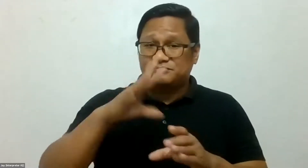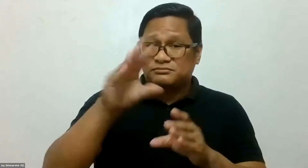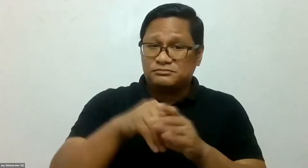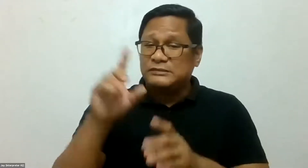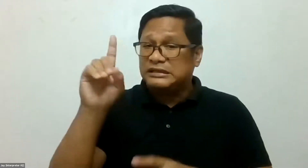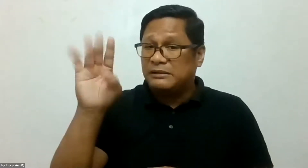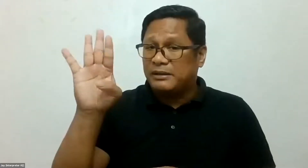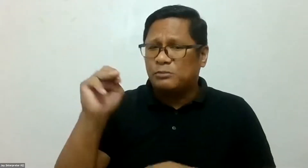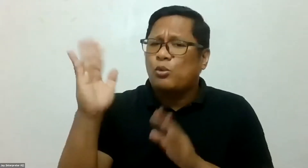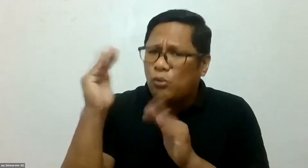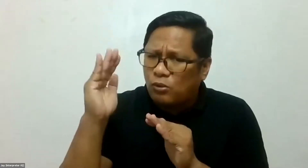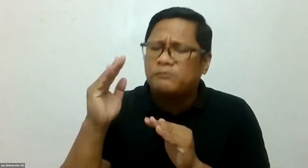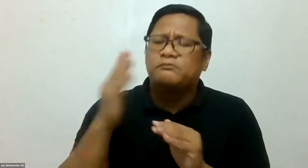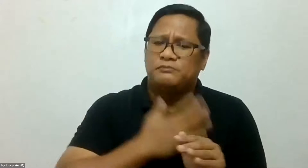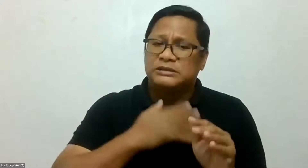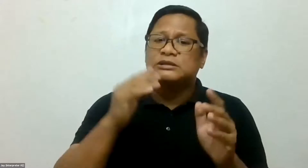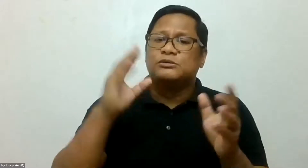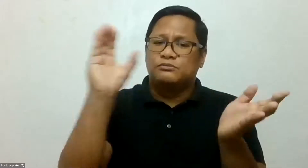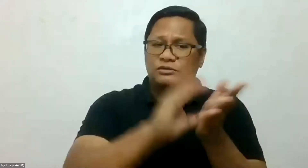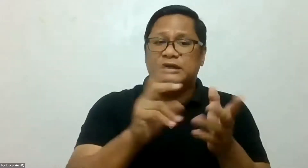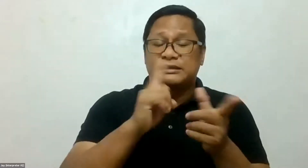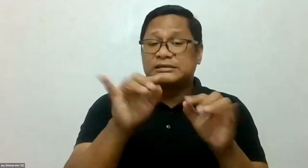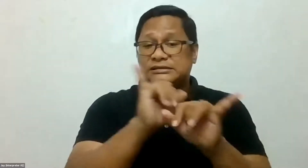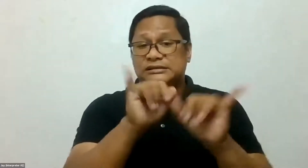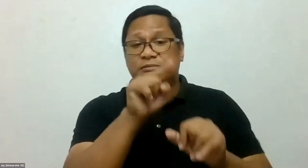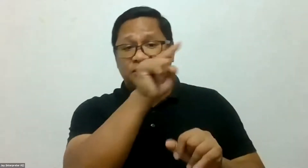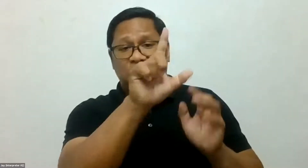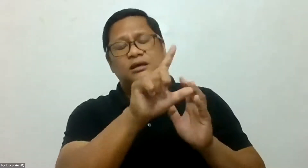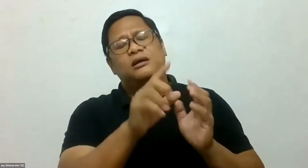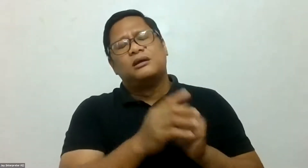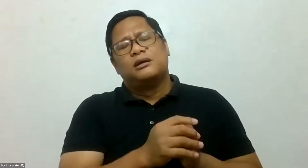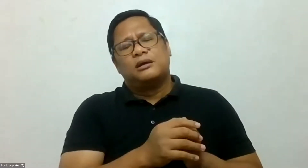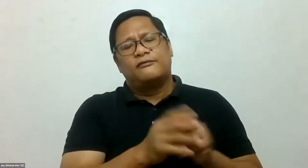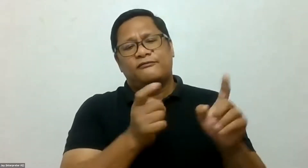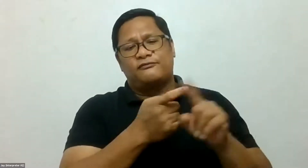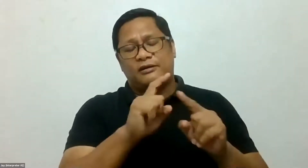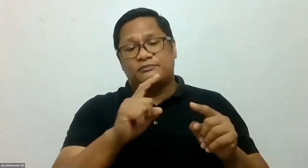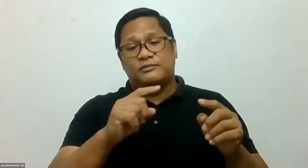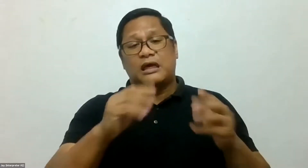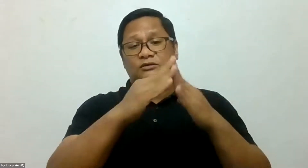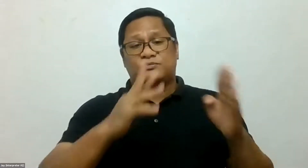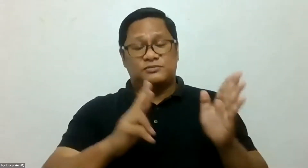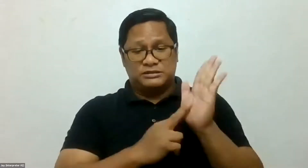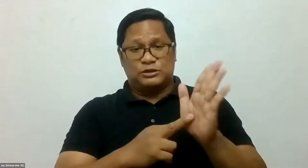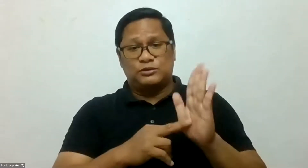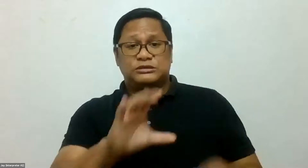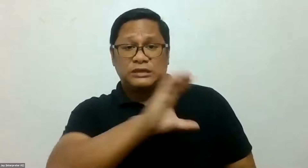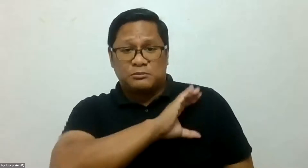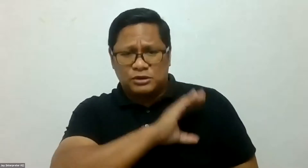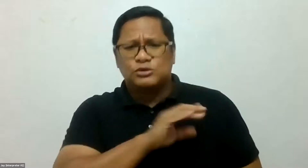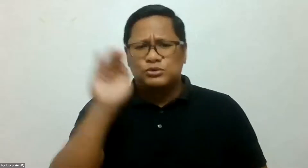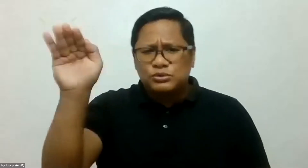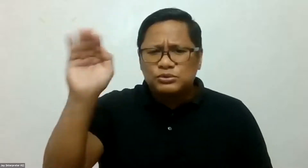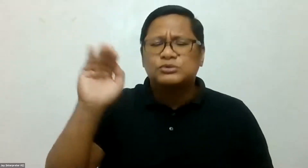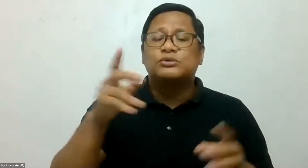will, and we call on our congressional health champions, Kong Daza and Kong Alfred Vargas, who's been there from the get-go, to